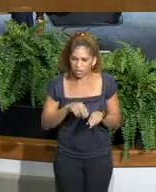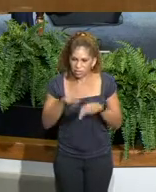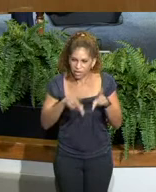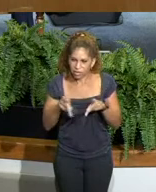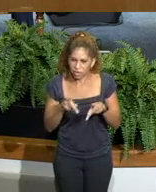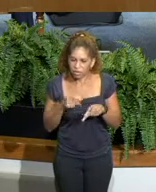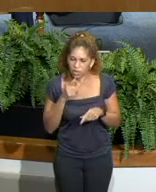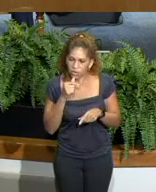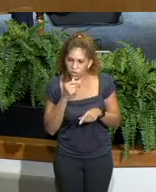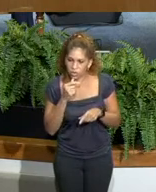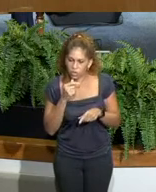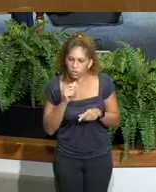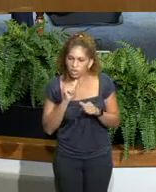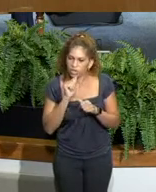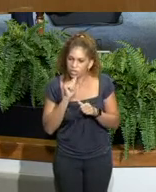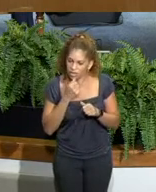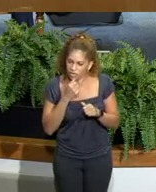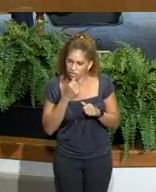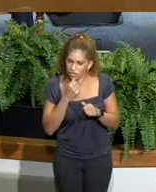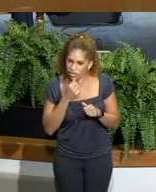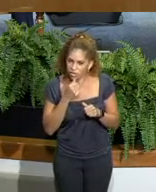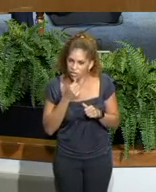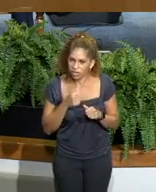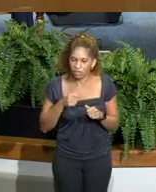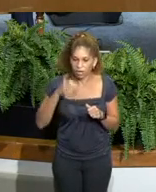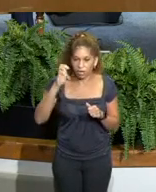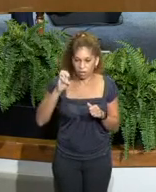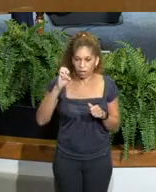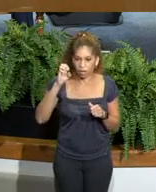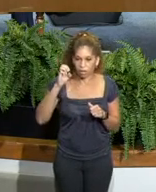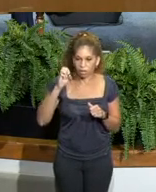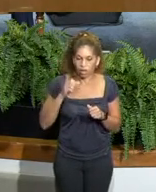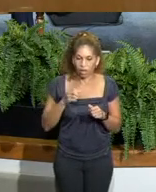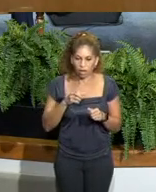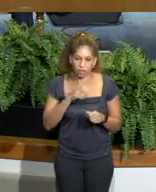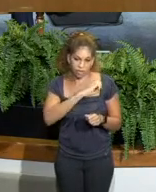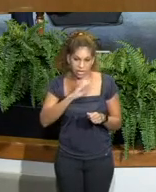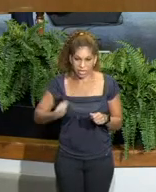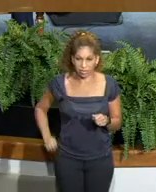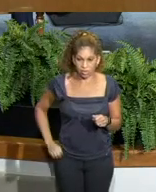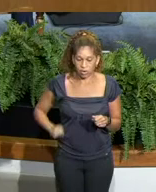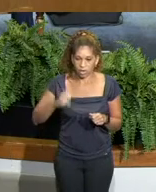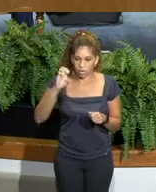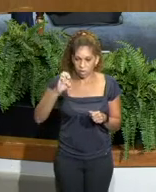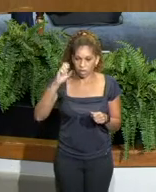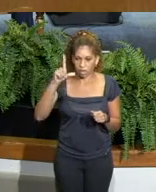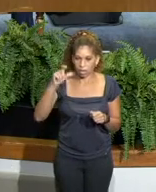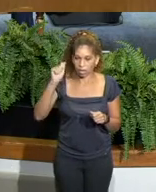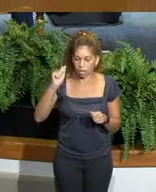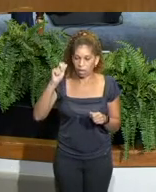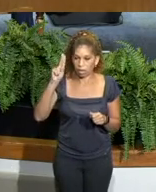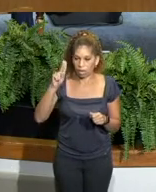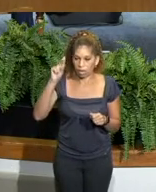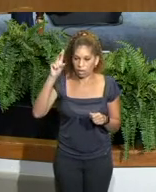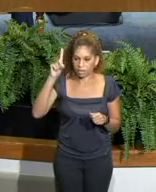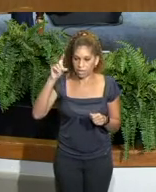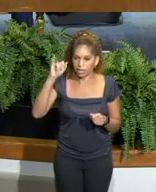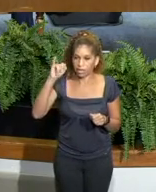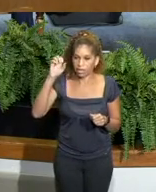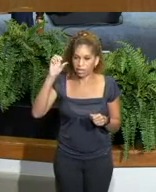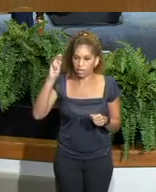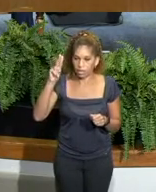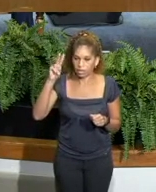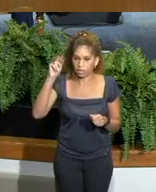imperial leadership of Emperor Claudius. These Christians, like their ancestors in Egypt, knew that